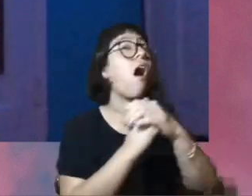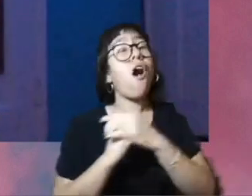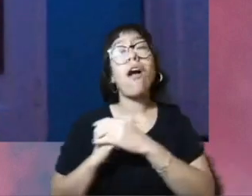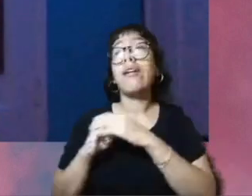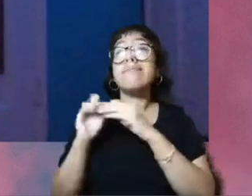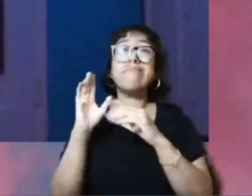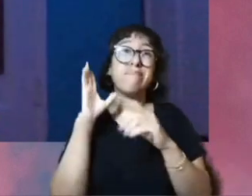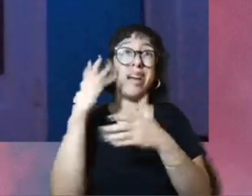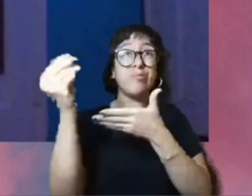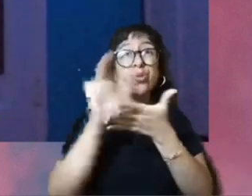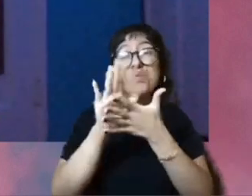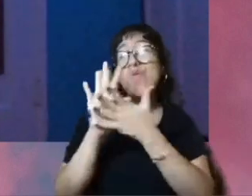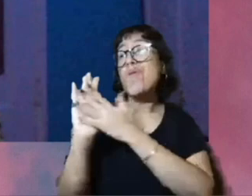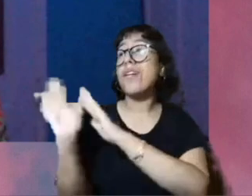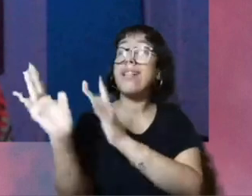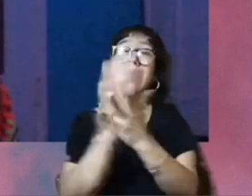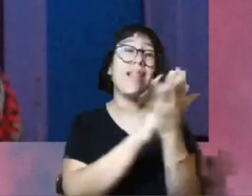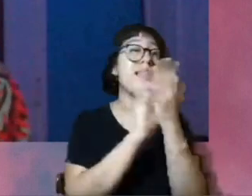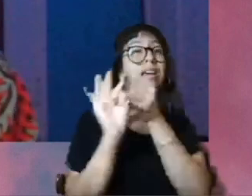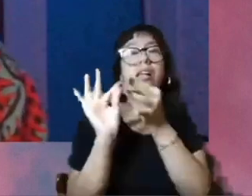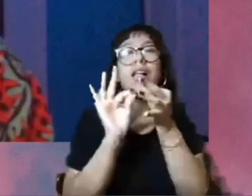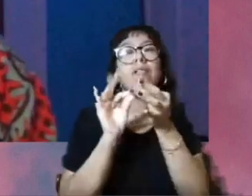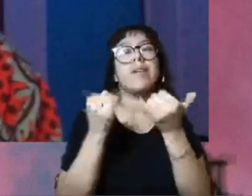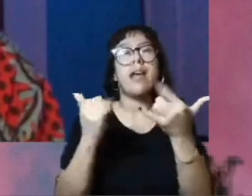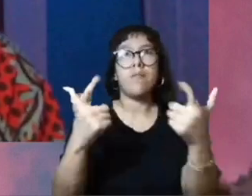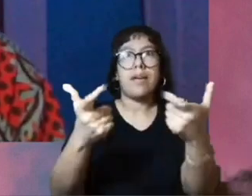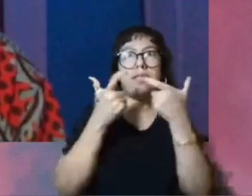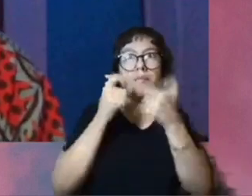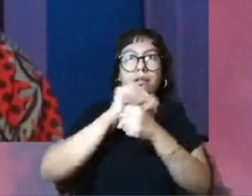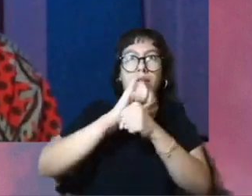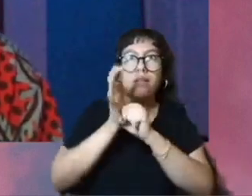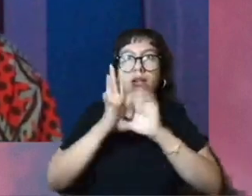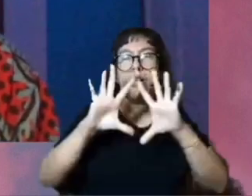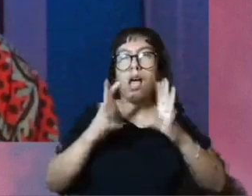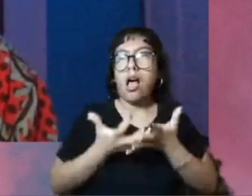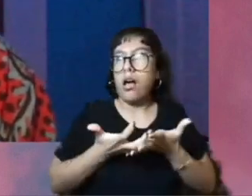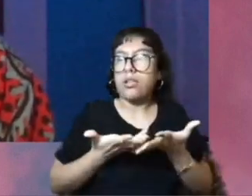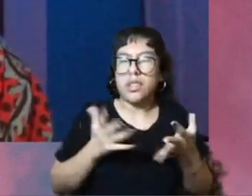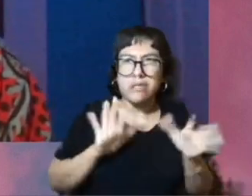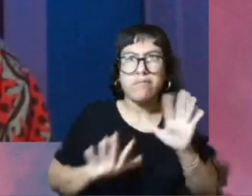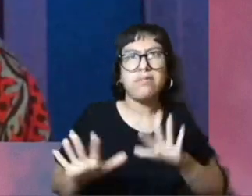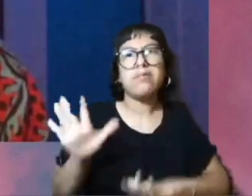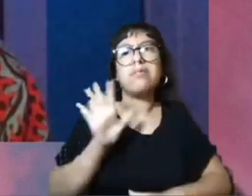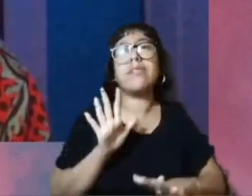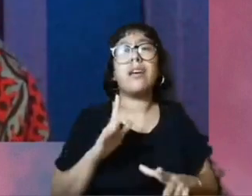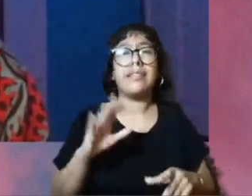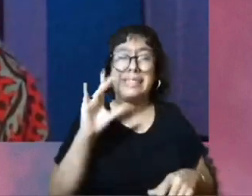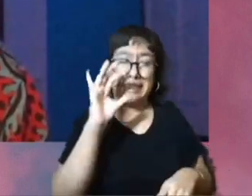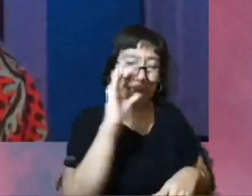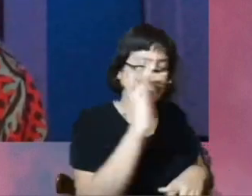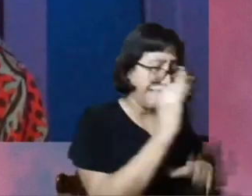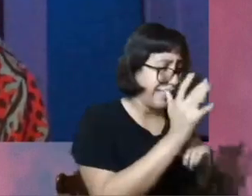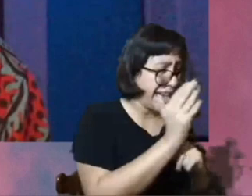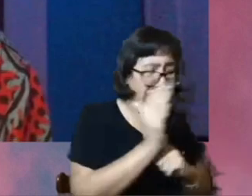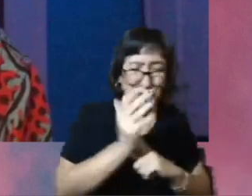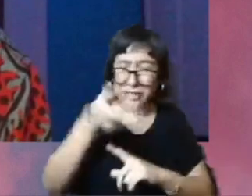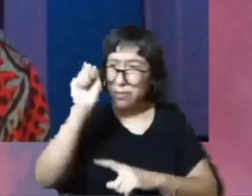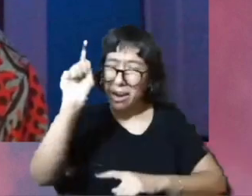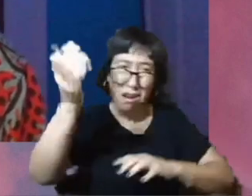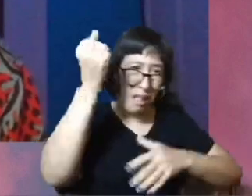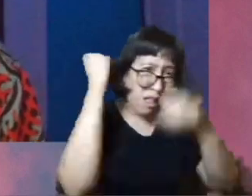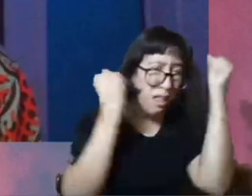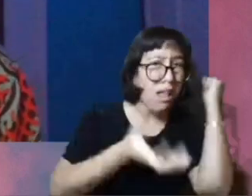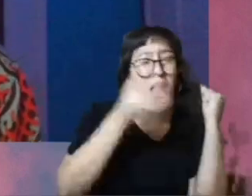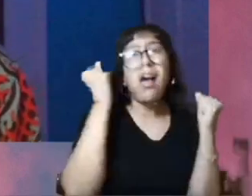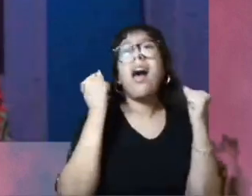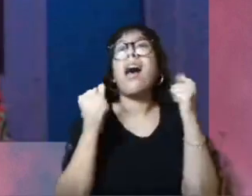rather pandemics and locked-out voices screaming to be heard. We dig out candles from the backs of our cupboards, sing